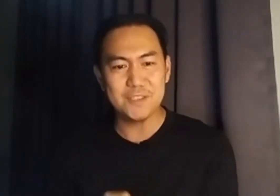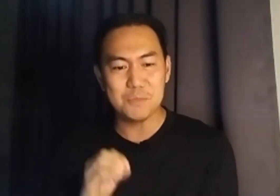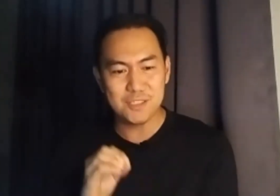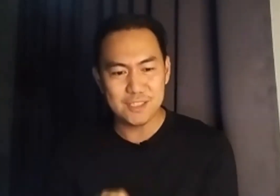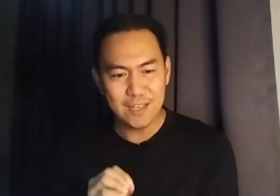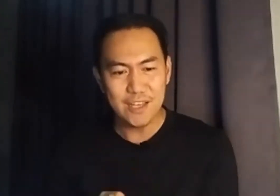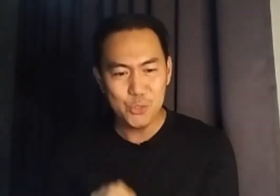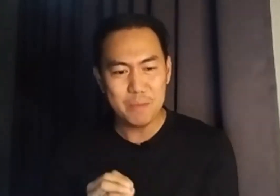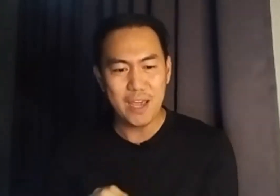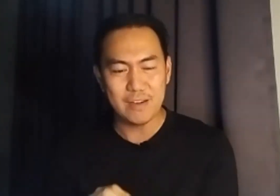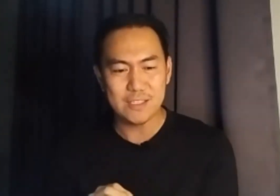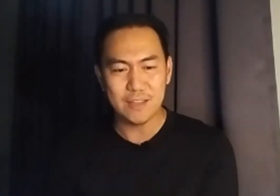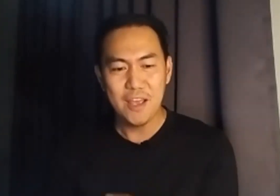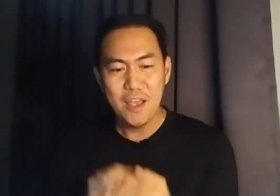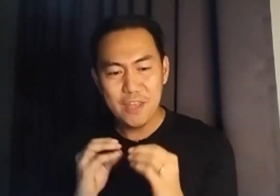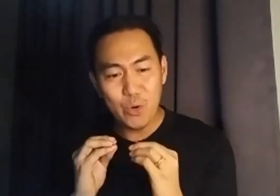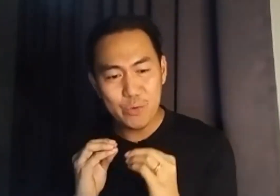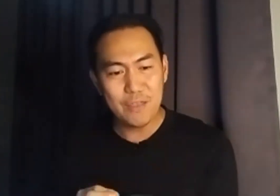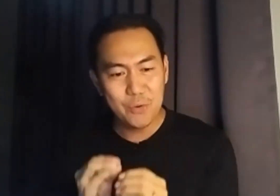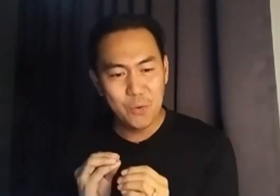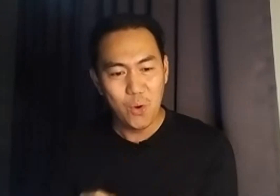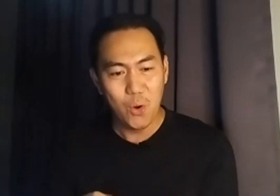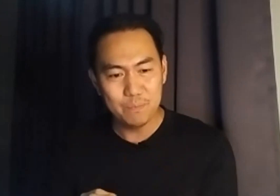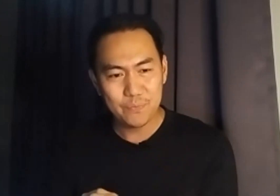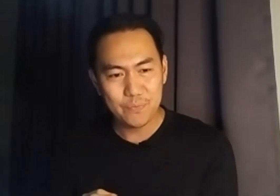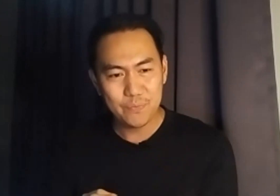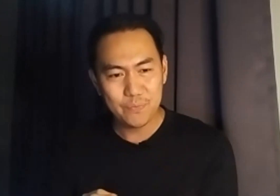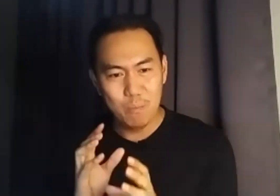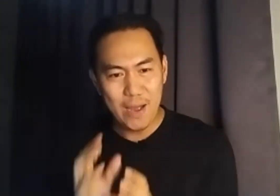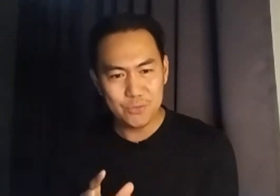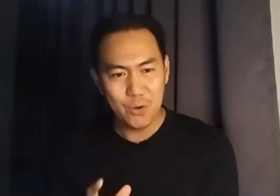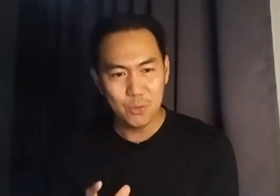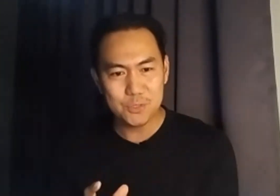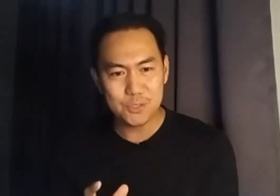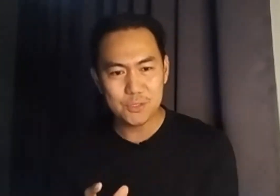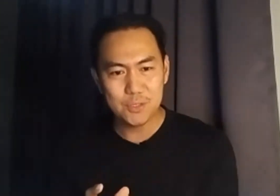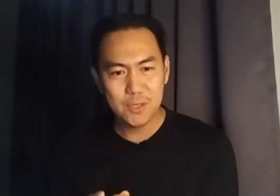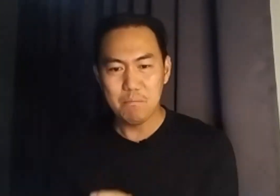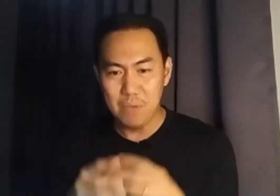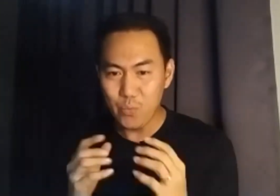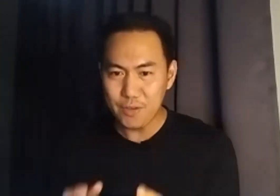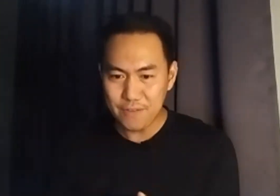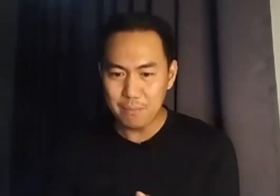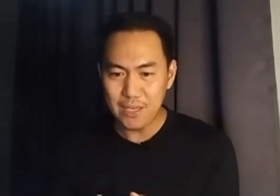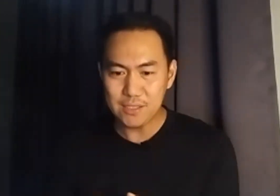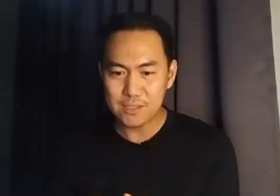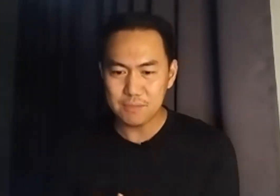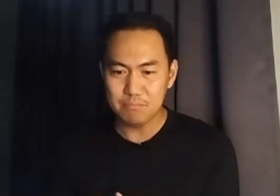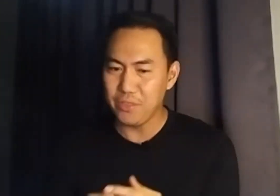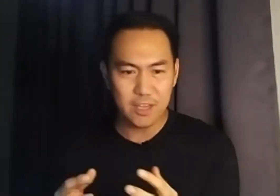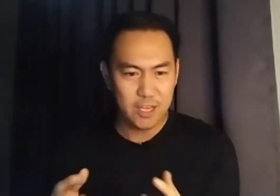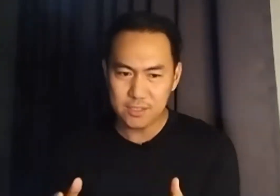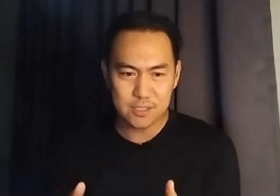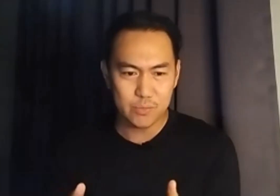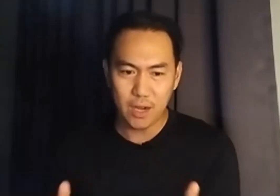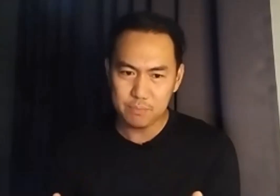of victims telling duty bearers that they would rather go home, go back to their homes, be with their families, be with